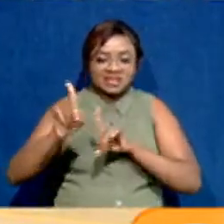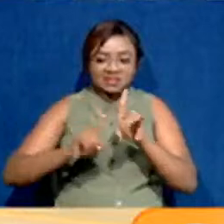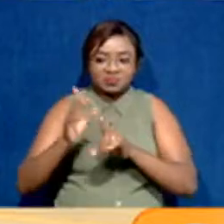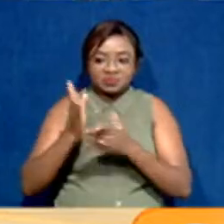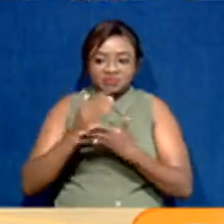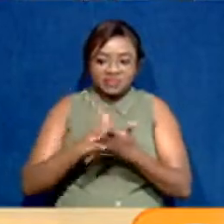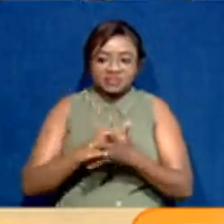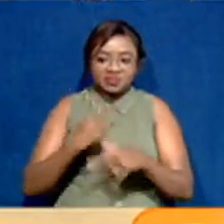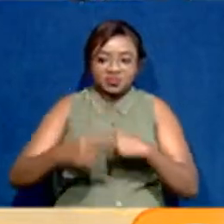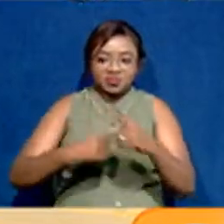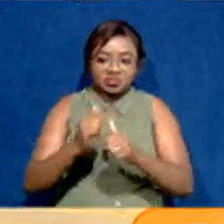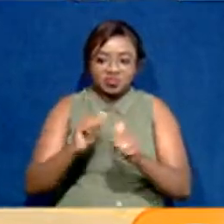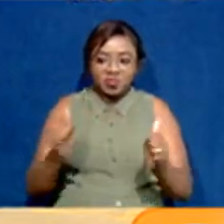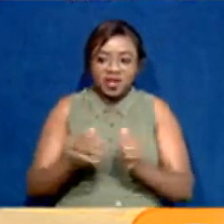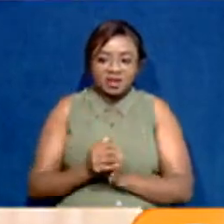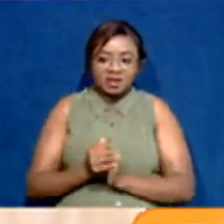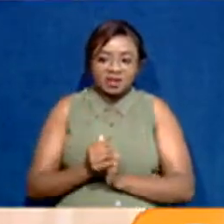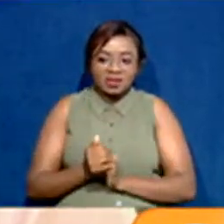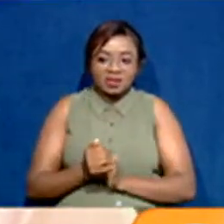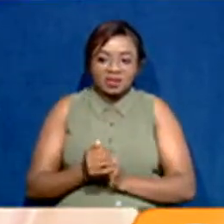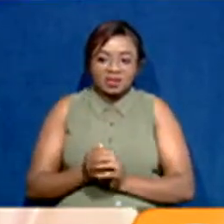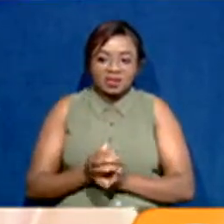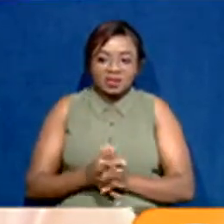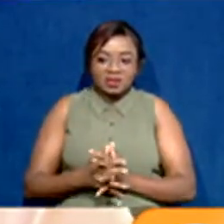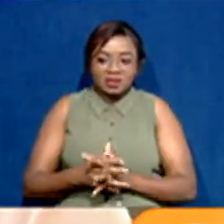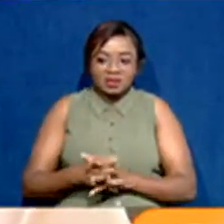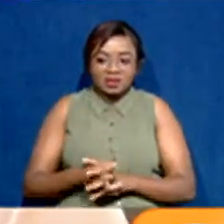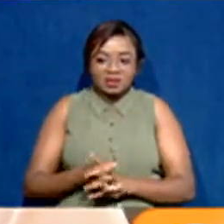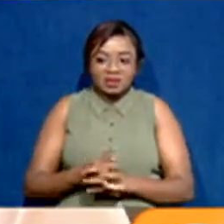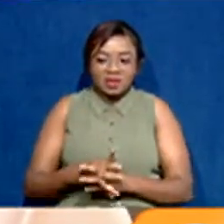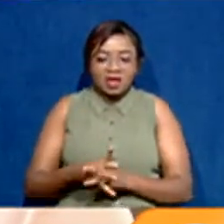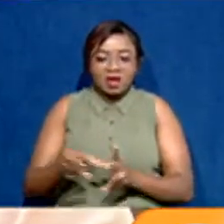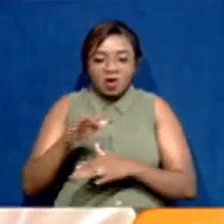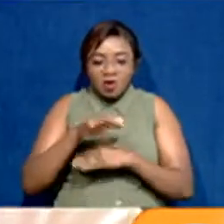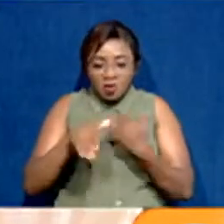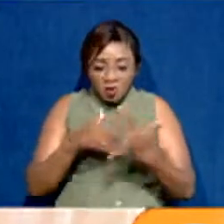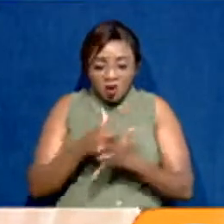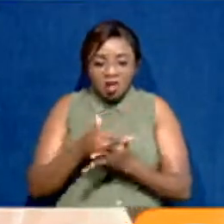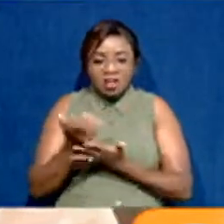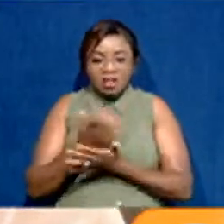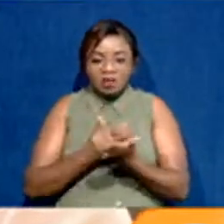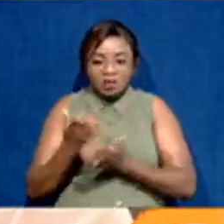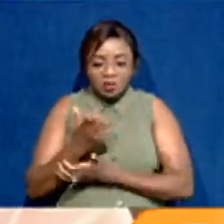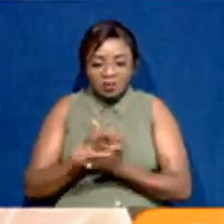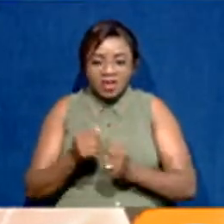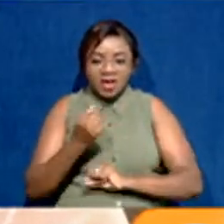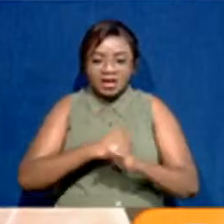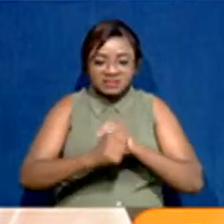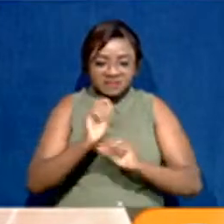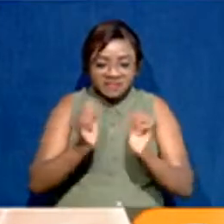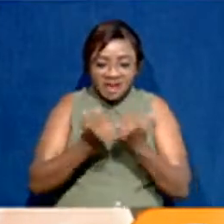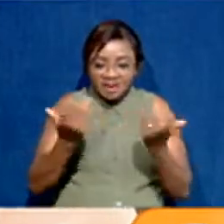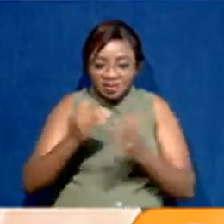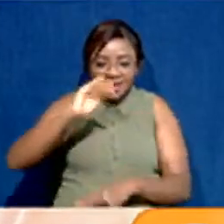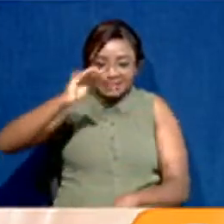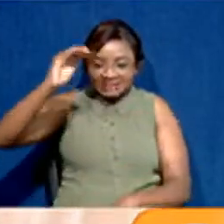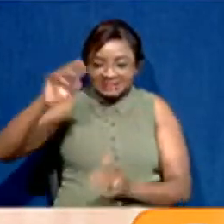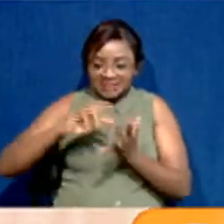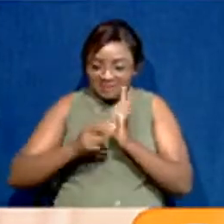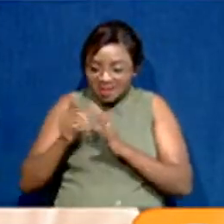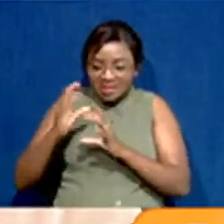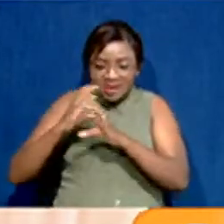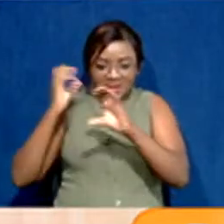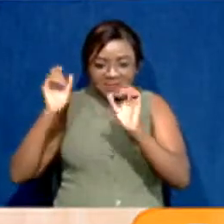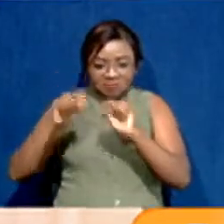city buses. This is where majority of all the economic activities are happening around the city. So these buses can actually operate in